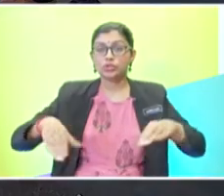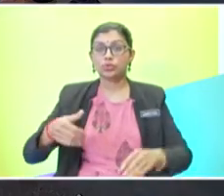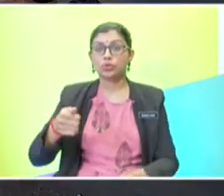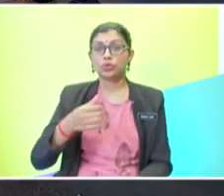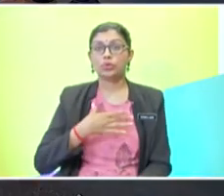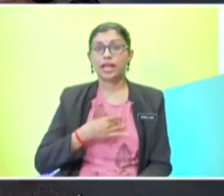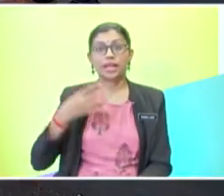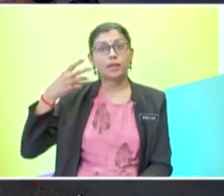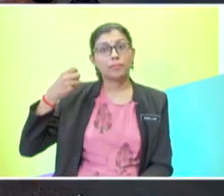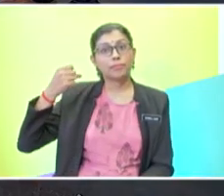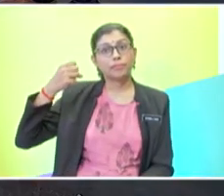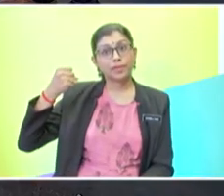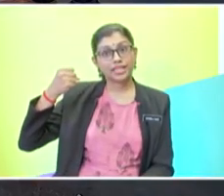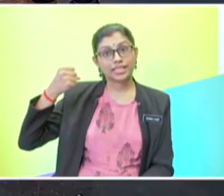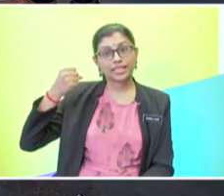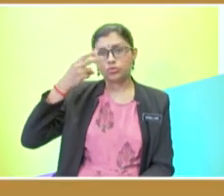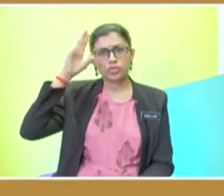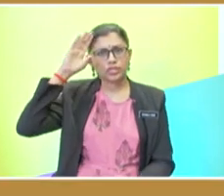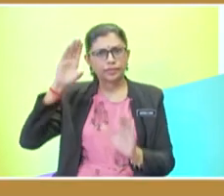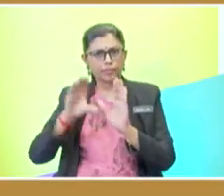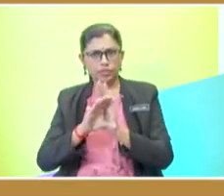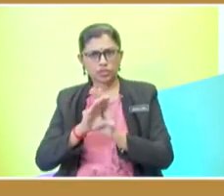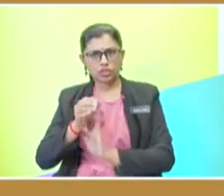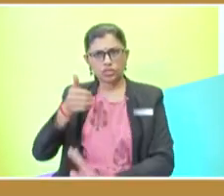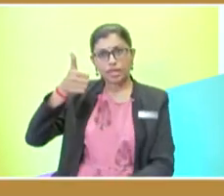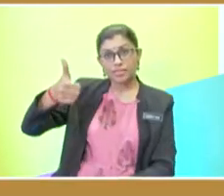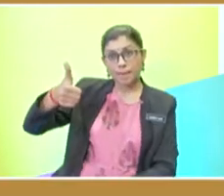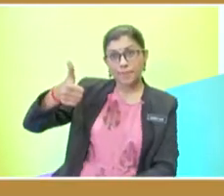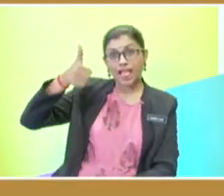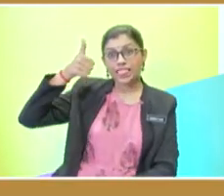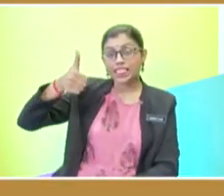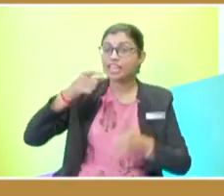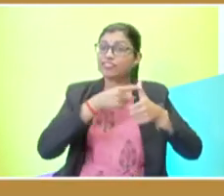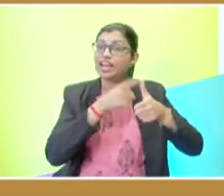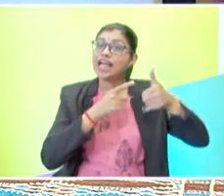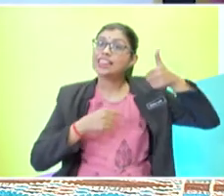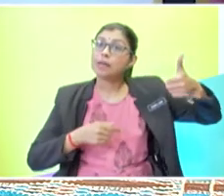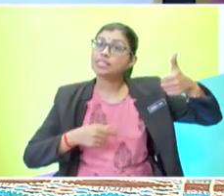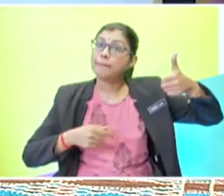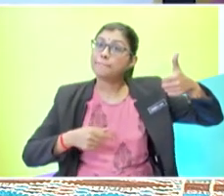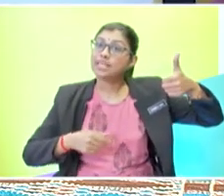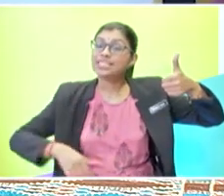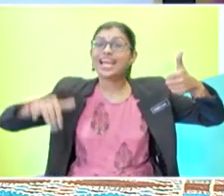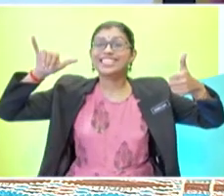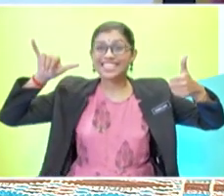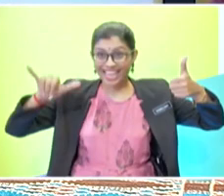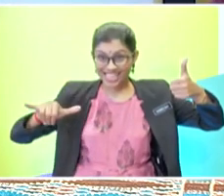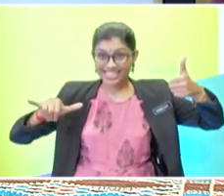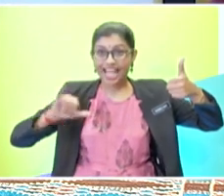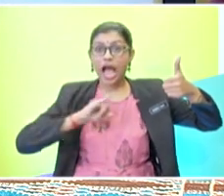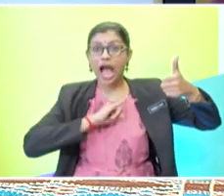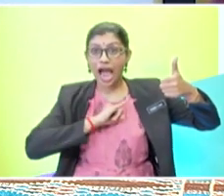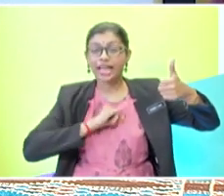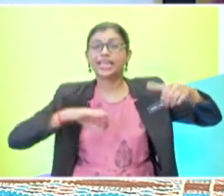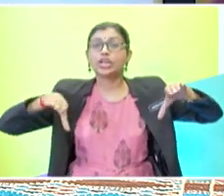milk? Okay, so from the picture, I see a thumbs up. Good. So that would mean I would say, yes, I do. Or I can